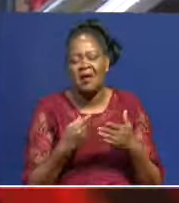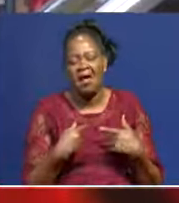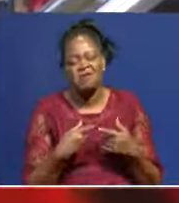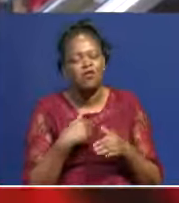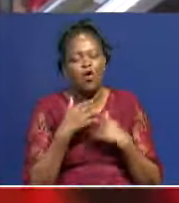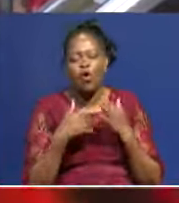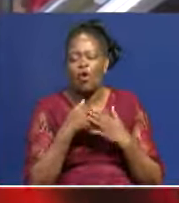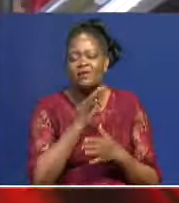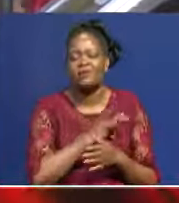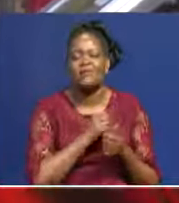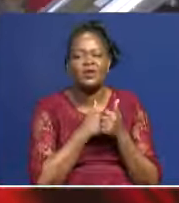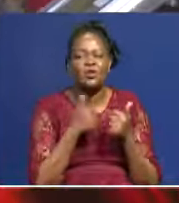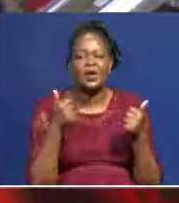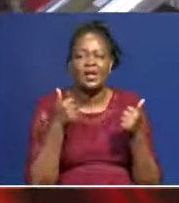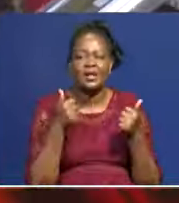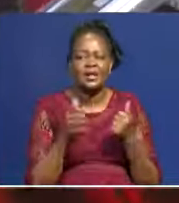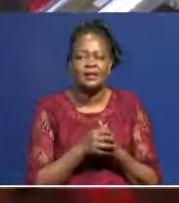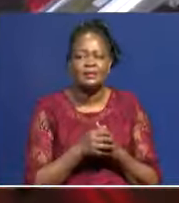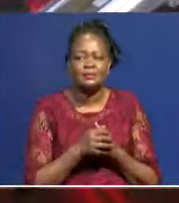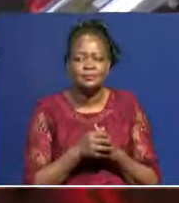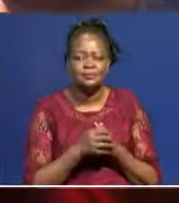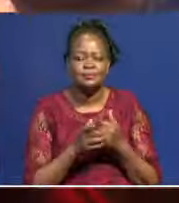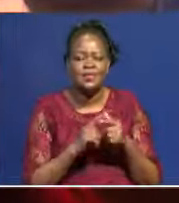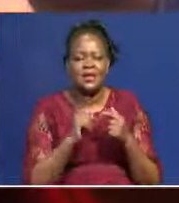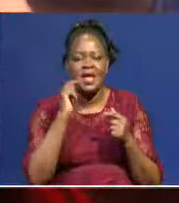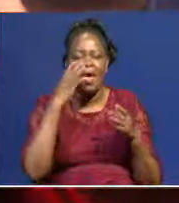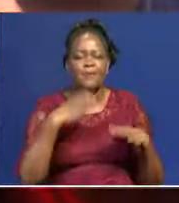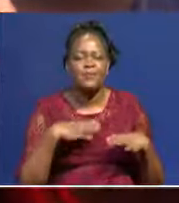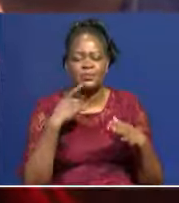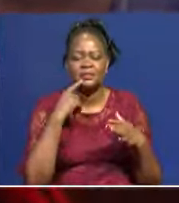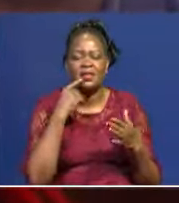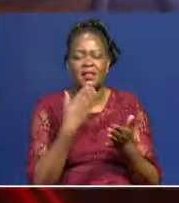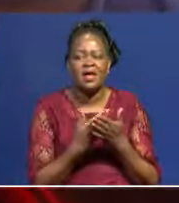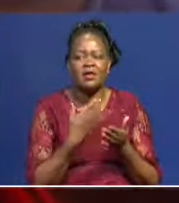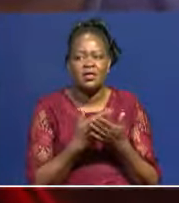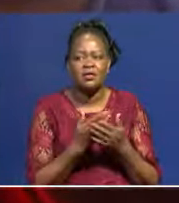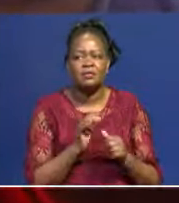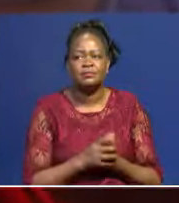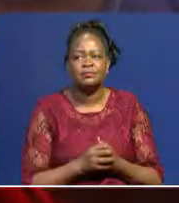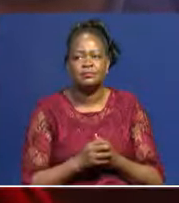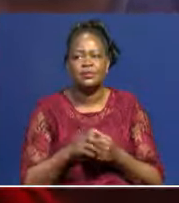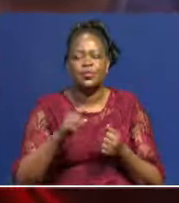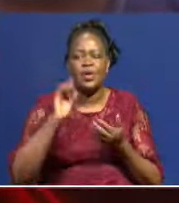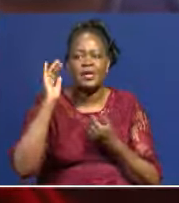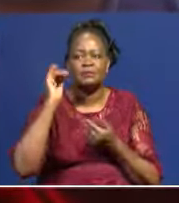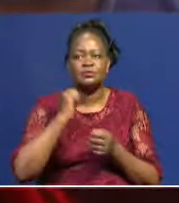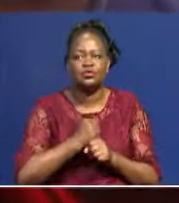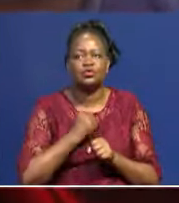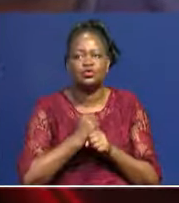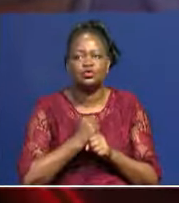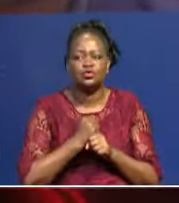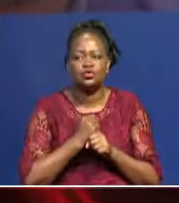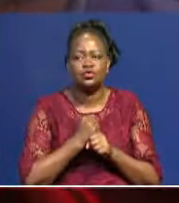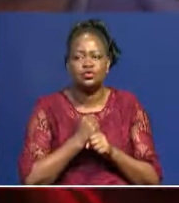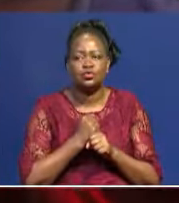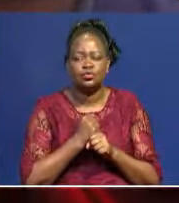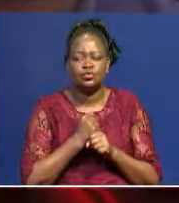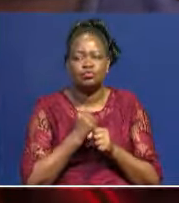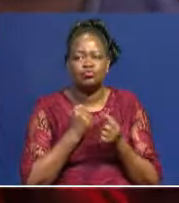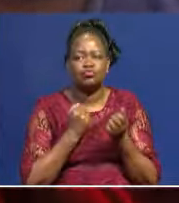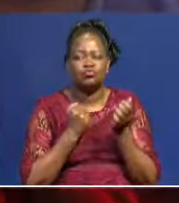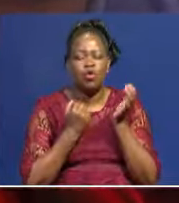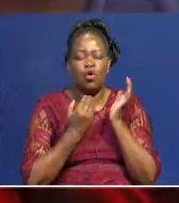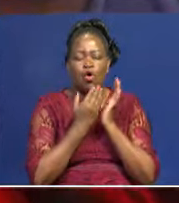sana. Sisi siko watu wa Kenya. Tumeshukuru sana. Tunatarajia kufanya surgeries 300 hivi.